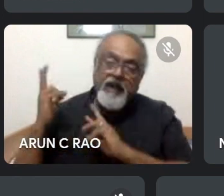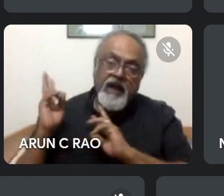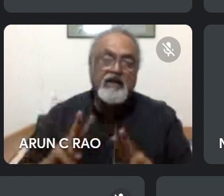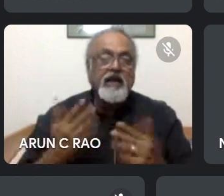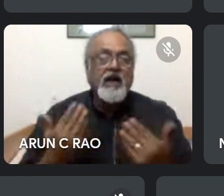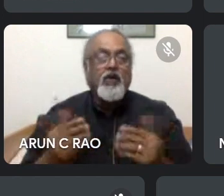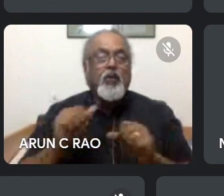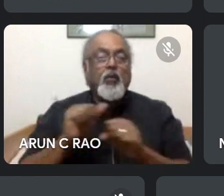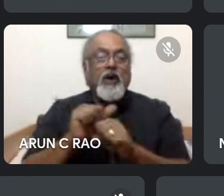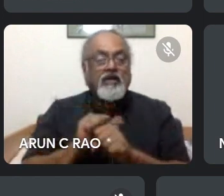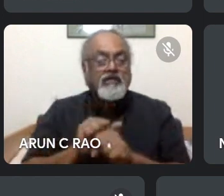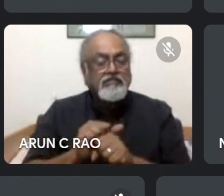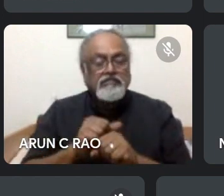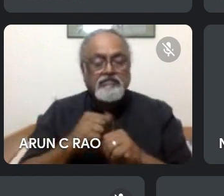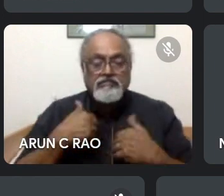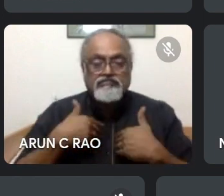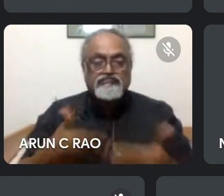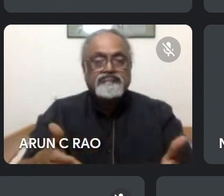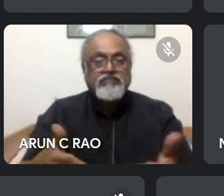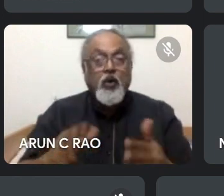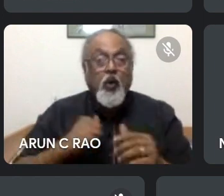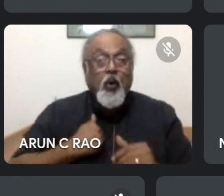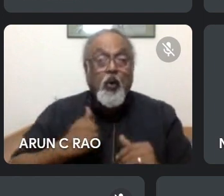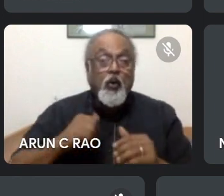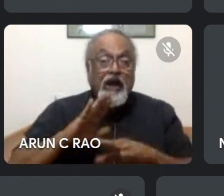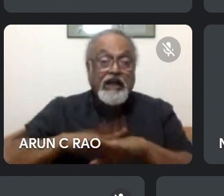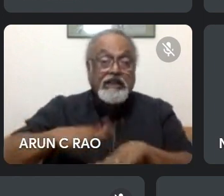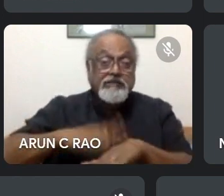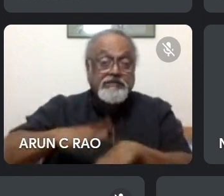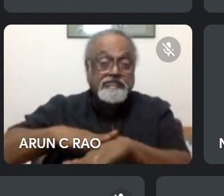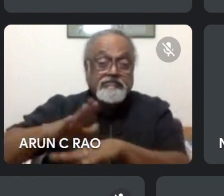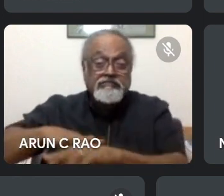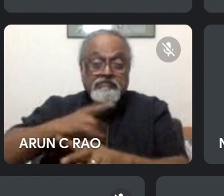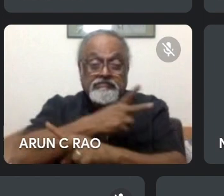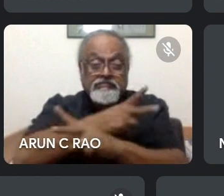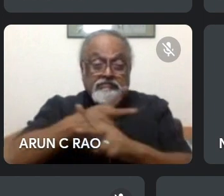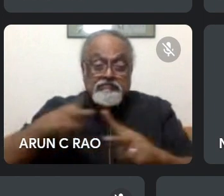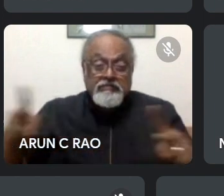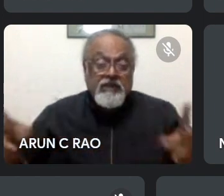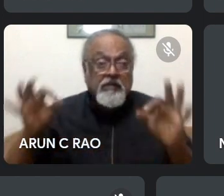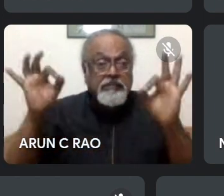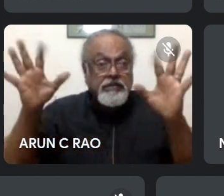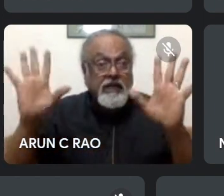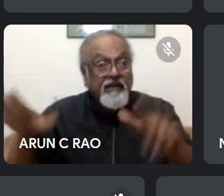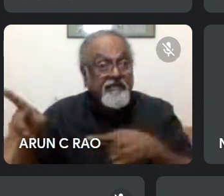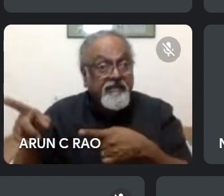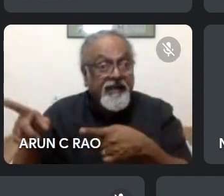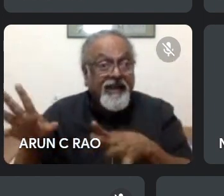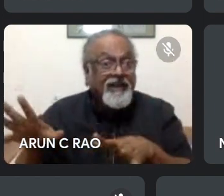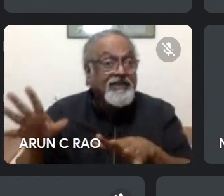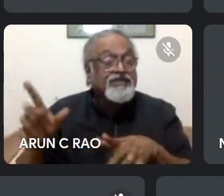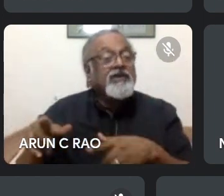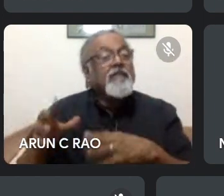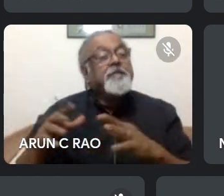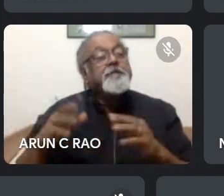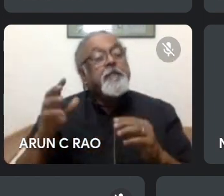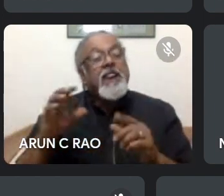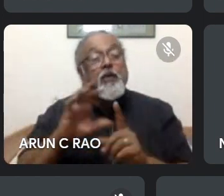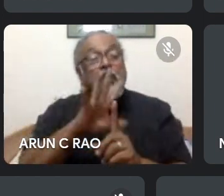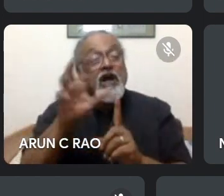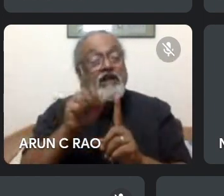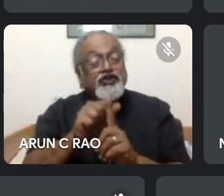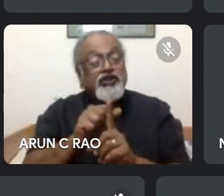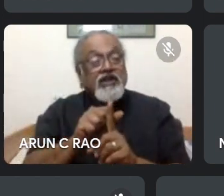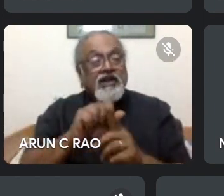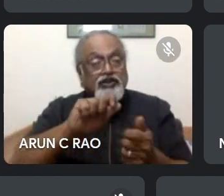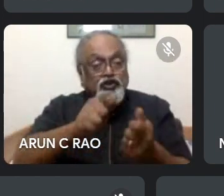help people in terms of driving certain changes and driving cultural changes specifically. I wanted people to